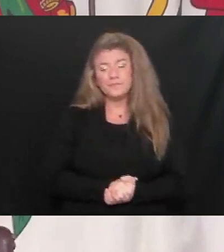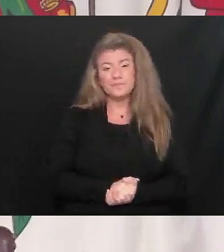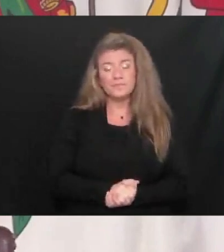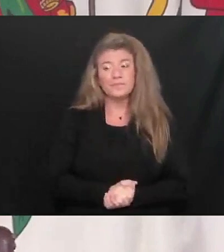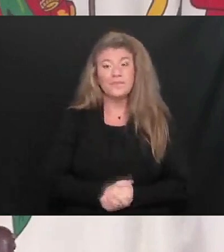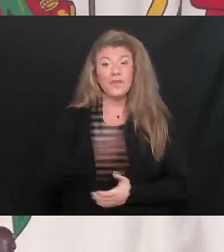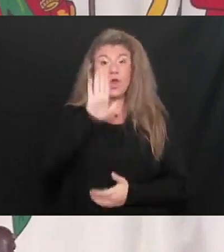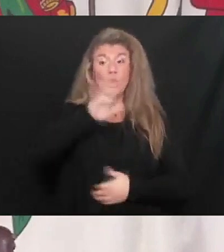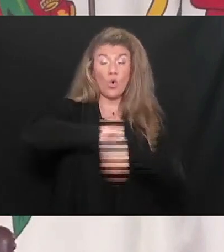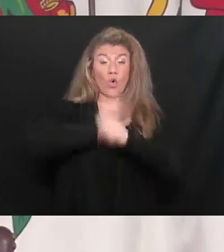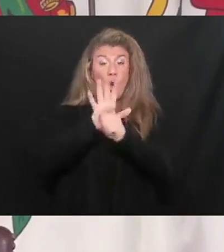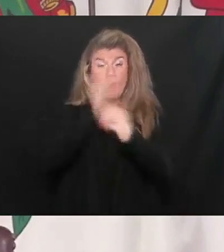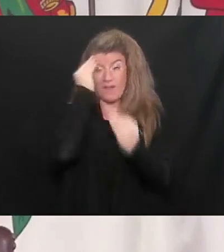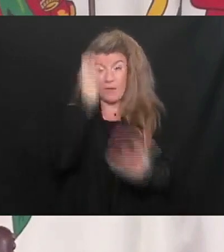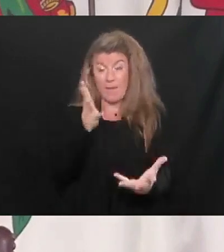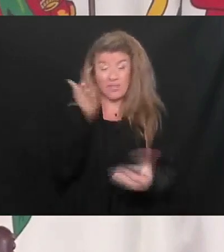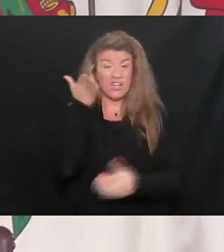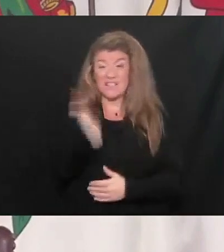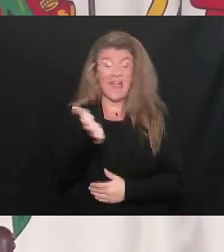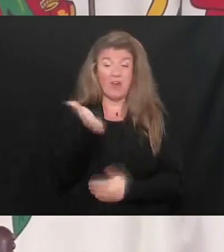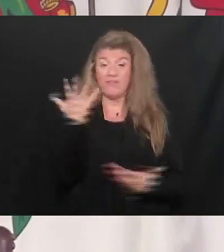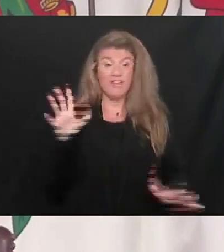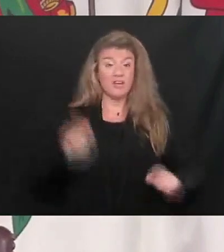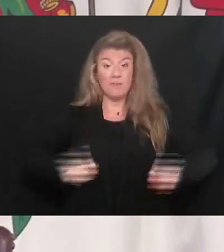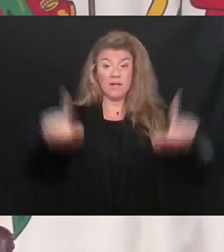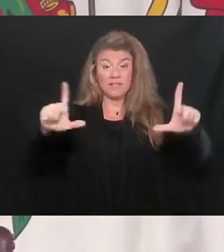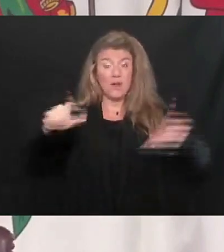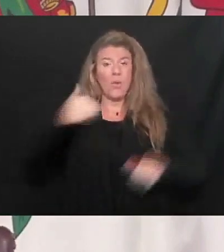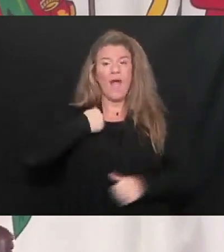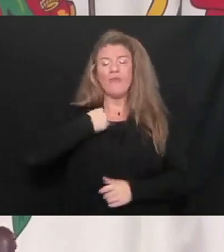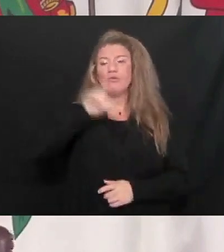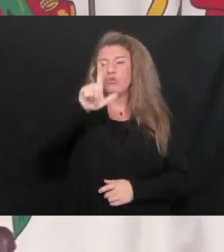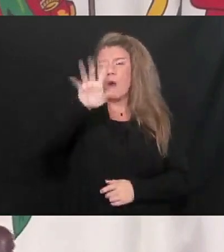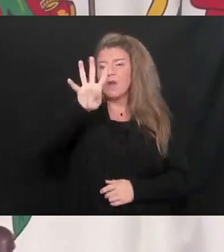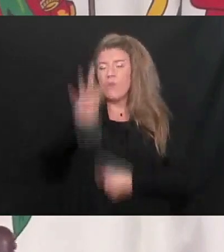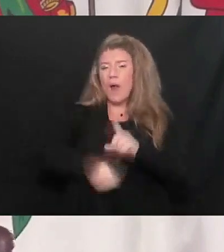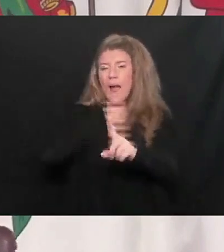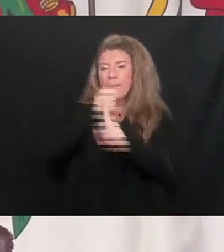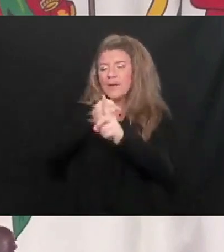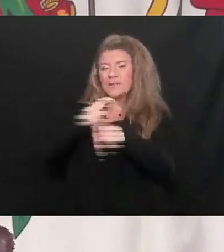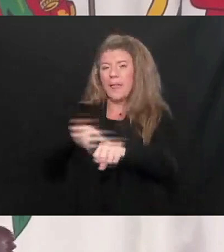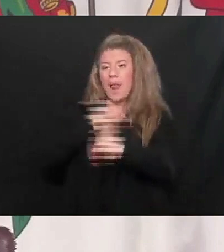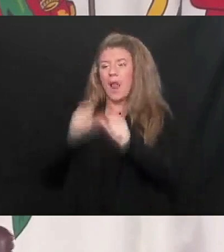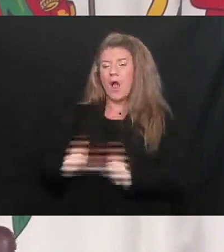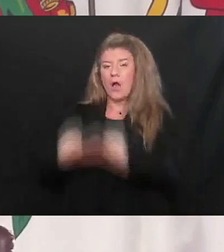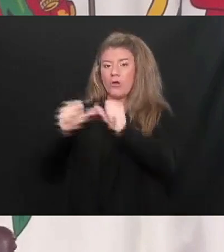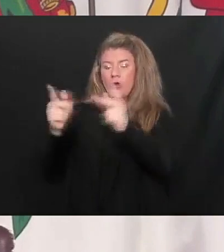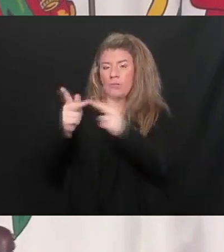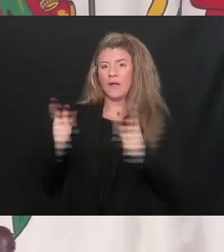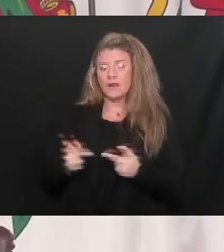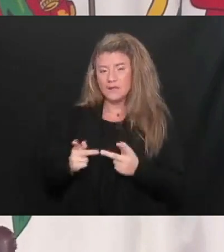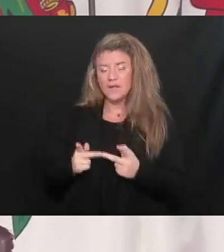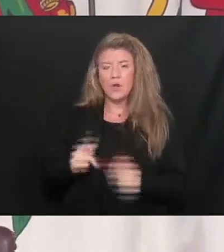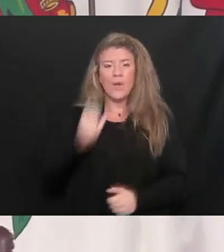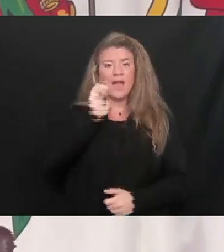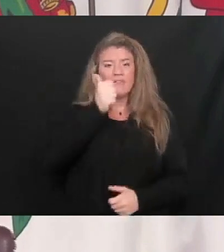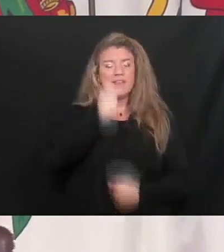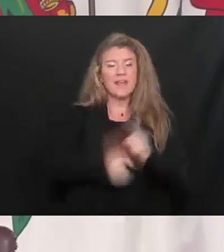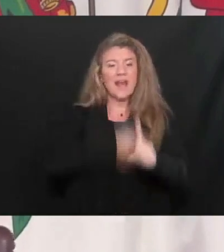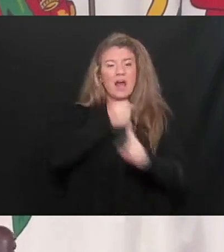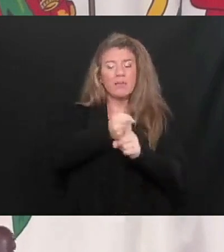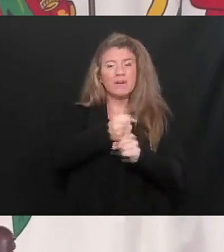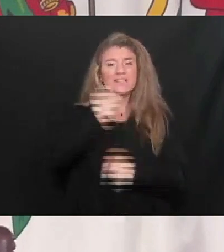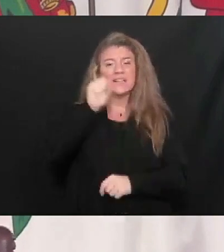All your COVID information is up there. We have 24 outbreaks in our long-term care facilities. We have 10 outbreaks in